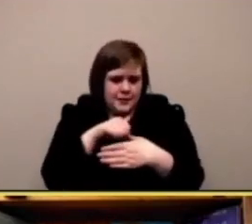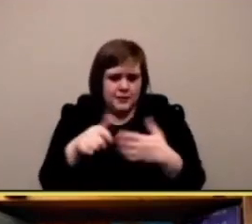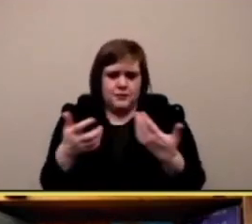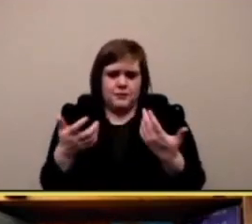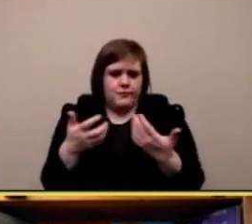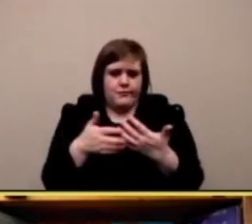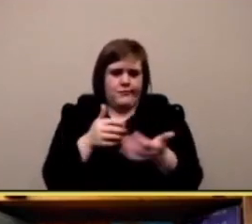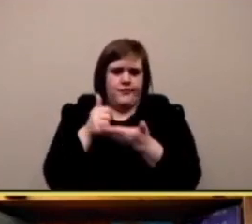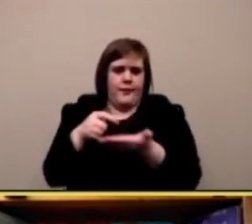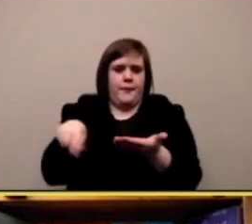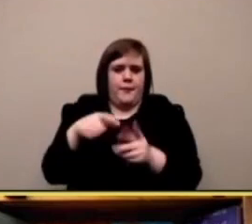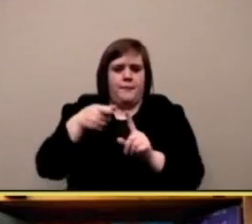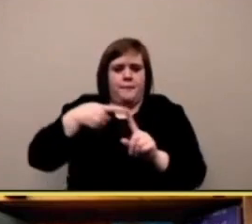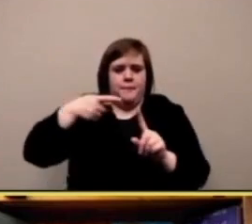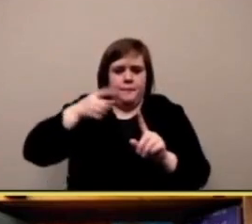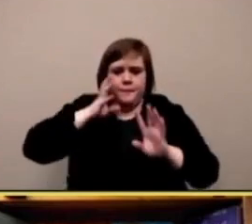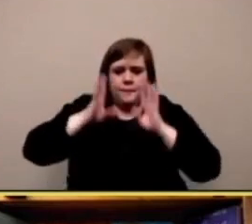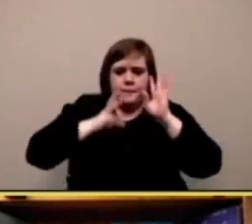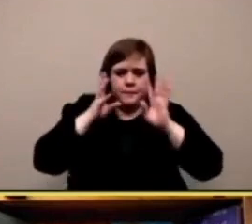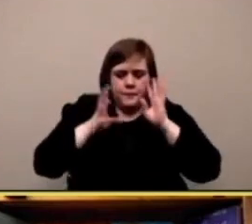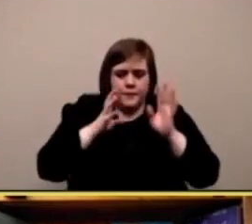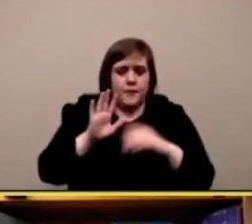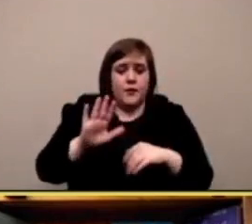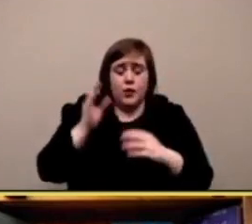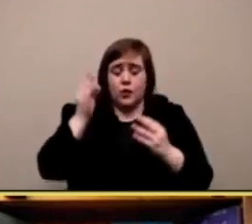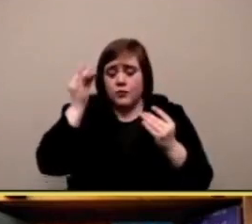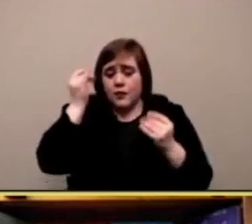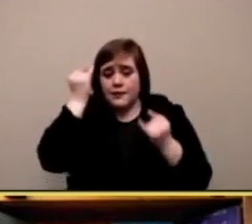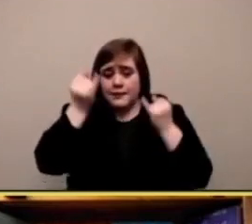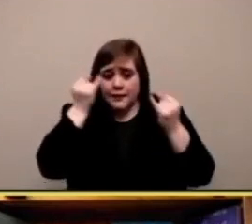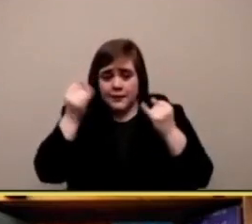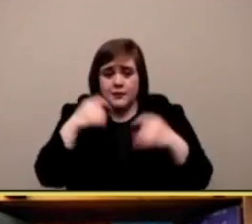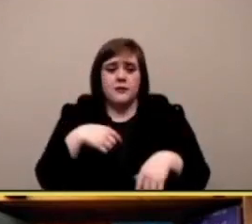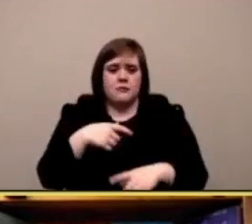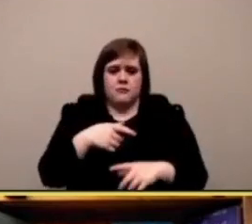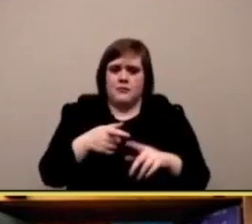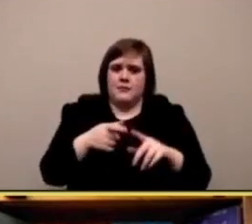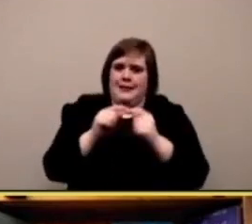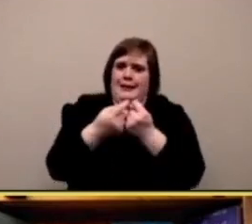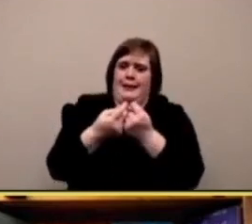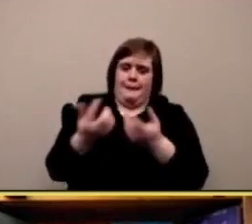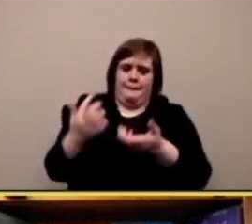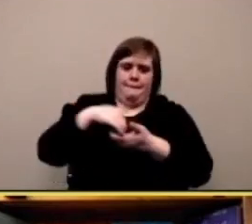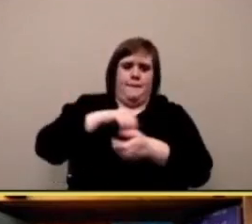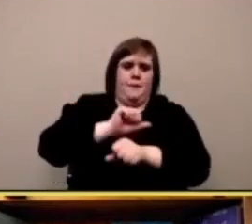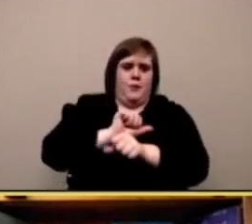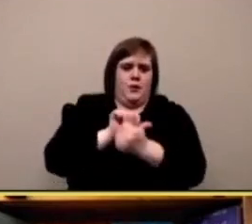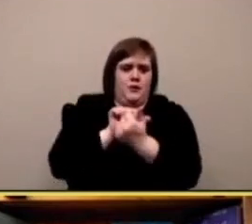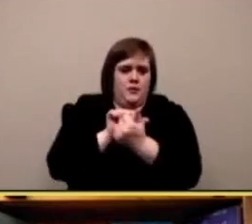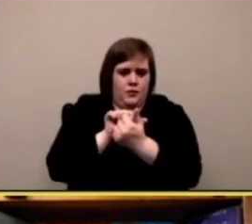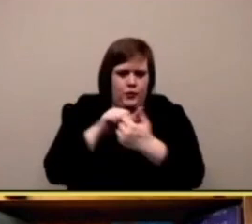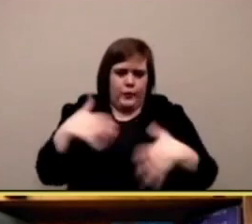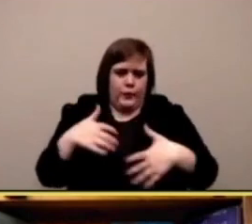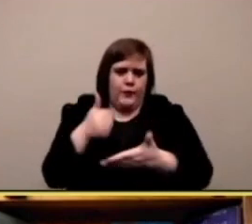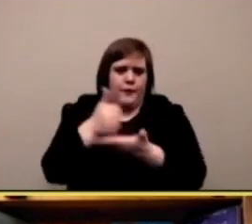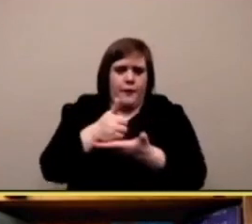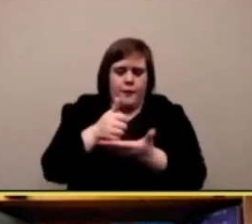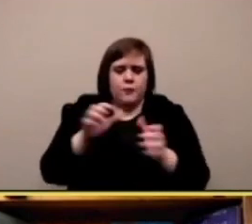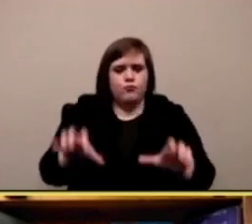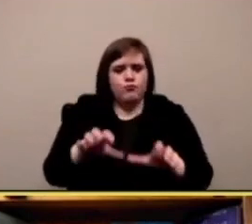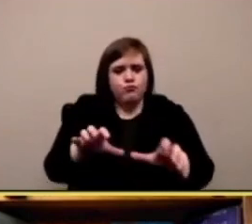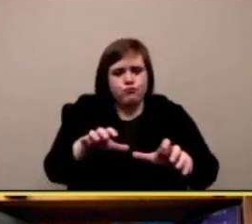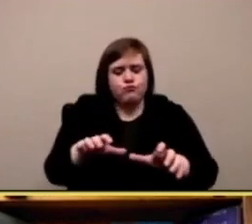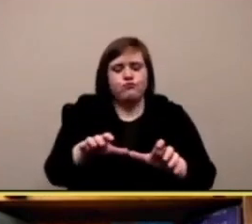or creating their games or thinking about the ideas. Teamwork really motivates and encourages the students to be